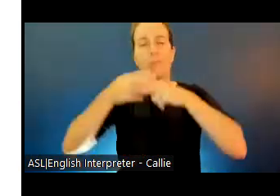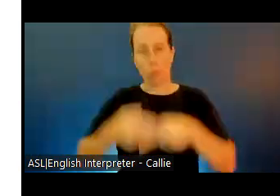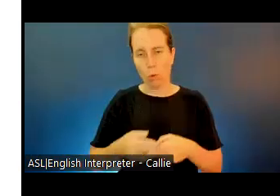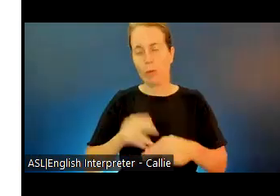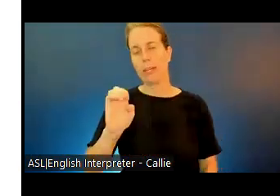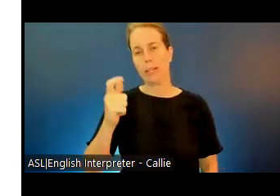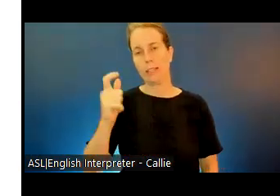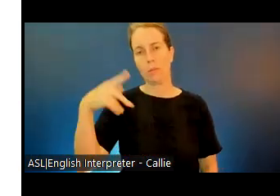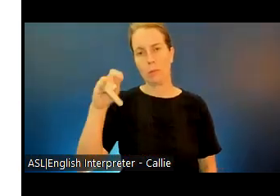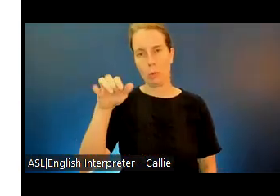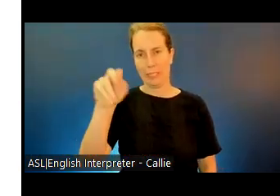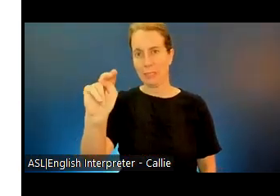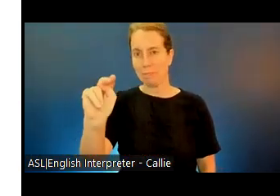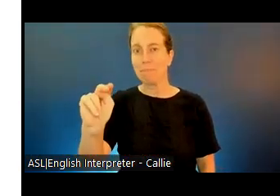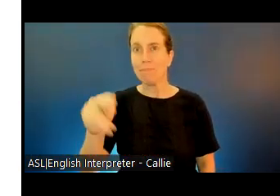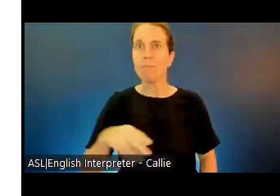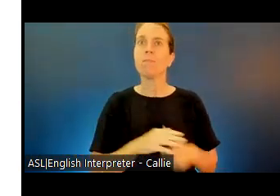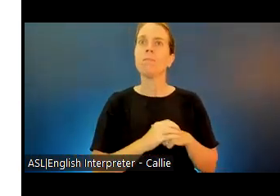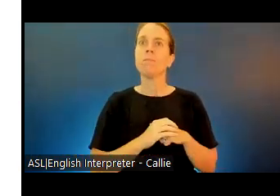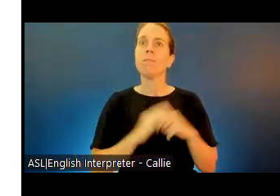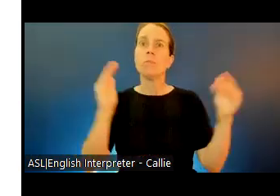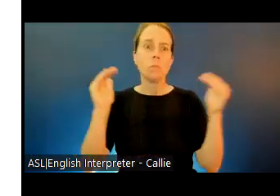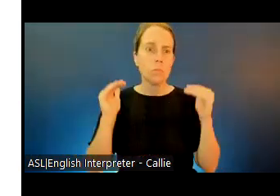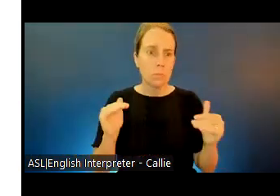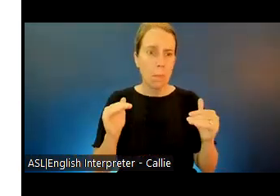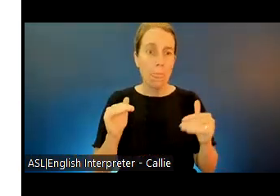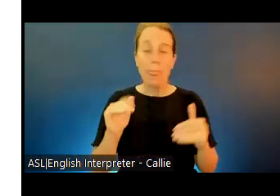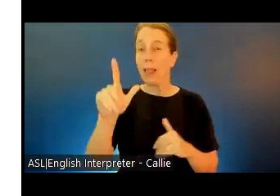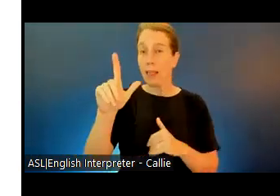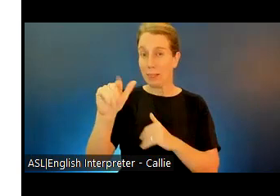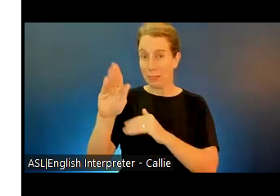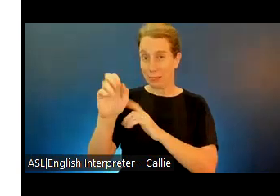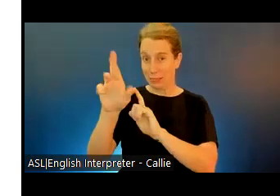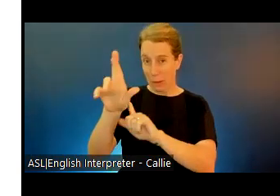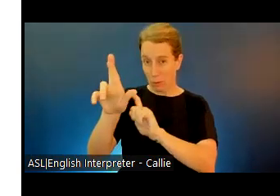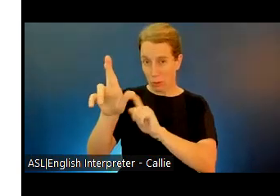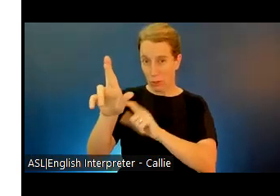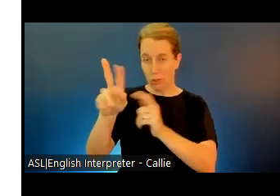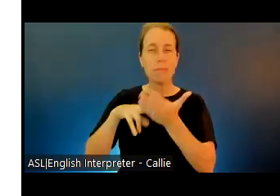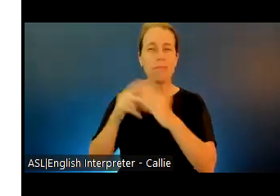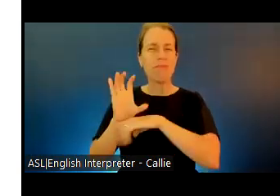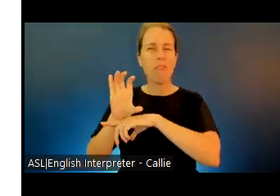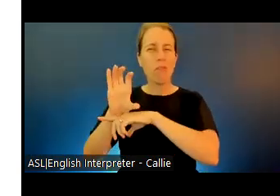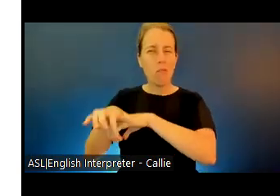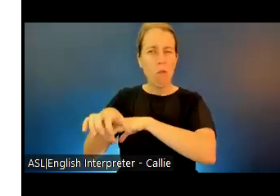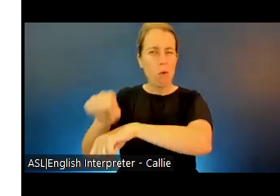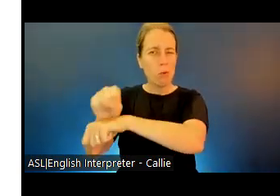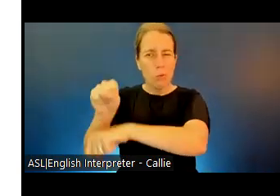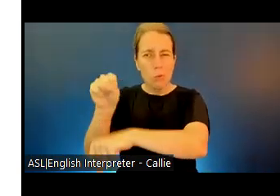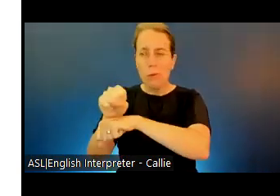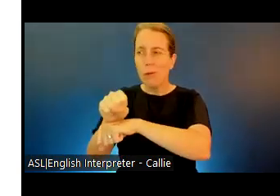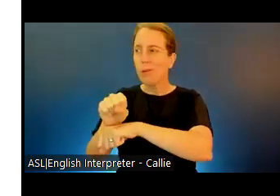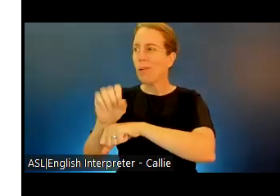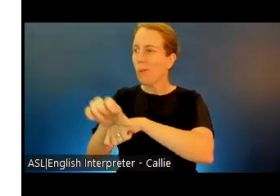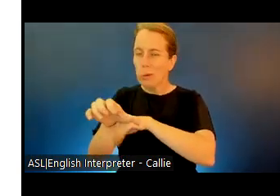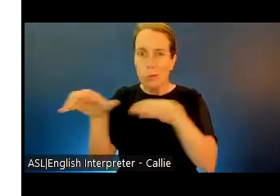is occurring. Labor activity exploitation, again, is just causing somebody or requiring somebody to engage